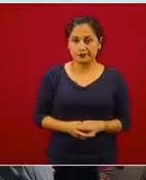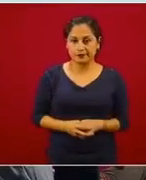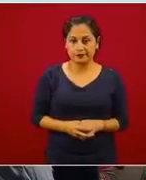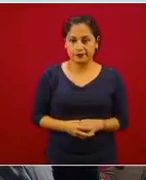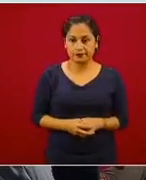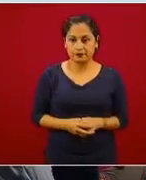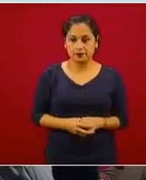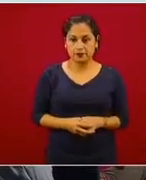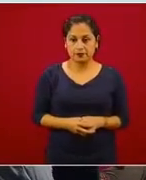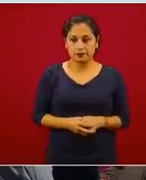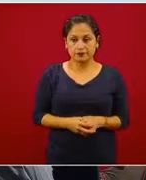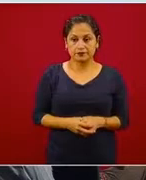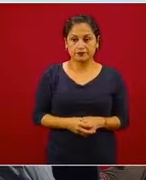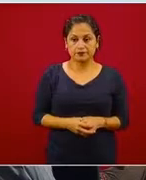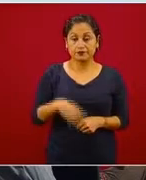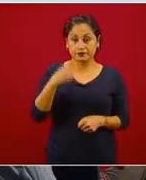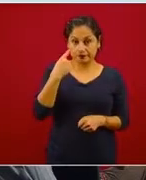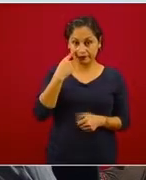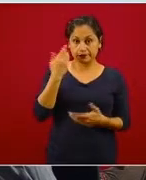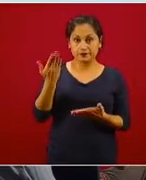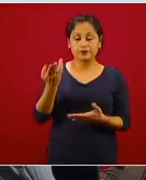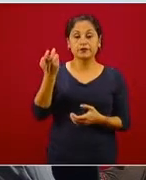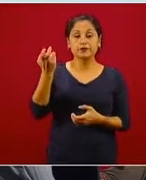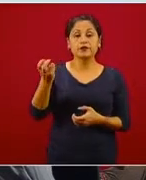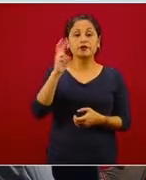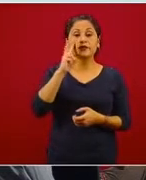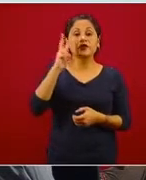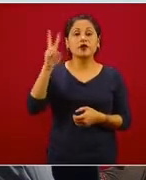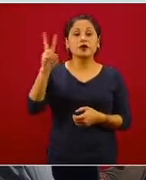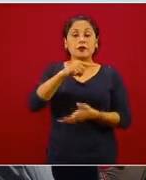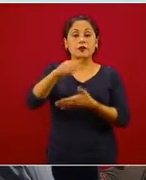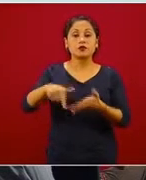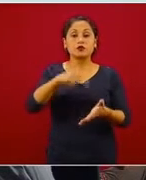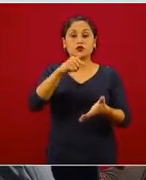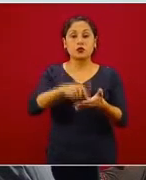normal because this is for their own protection.